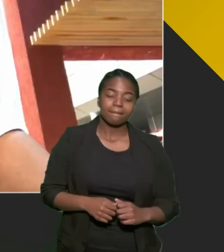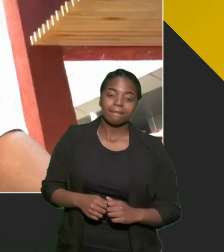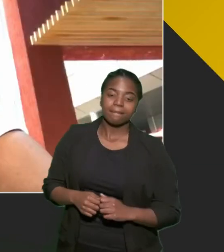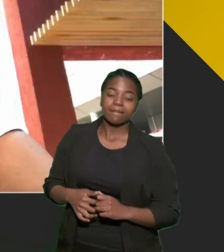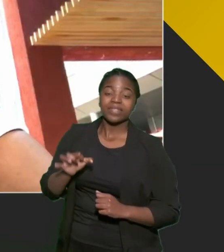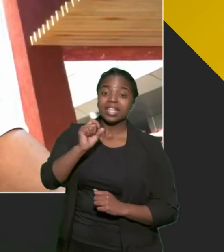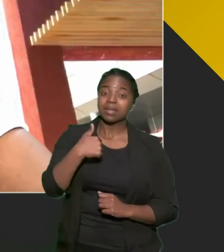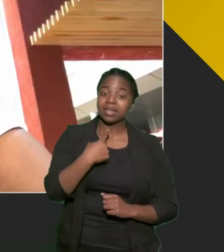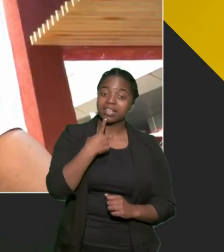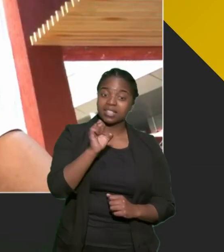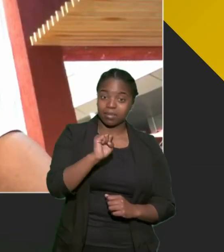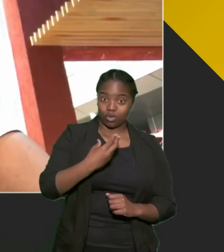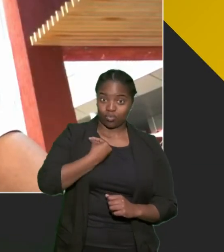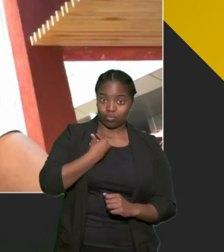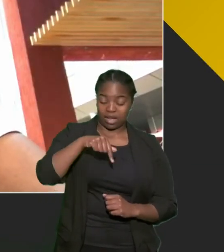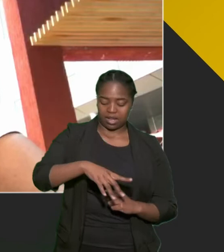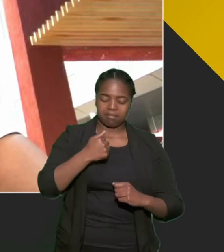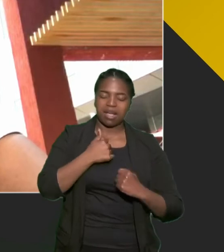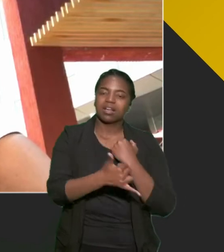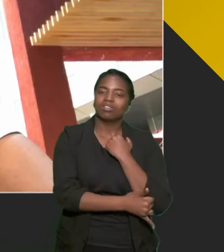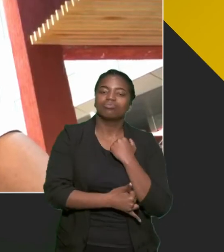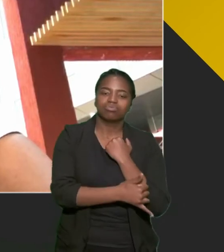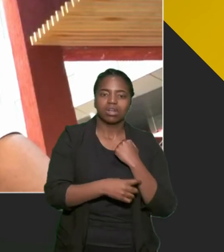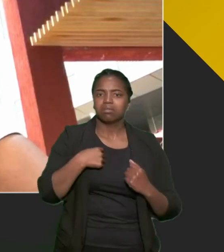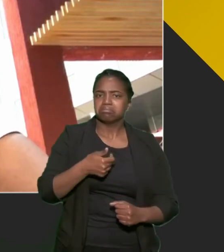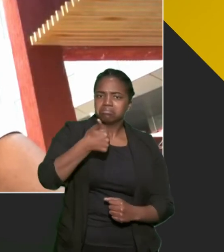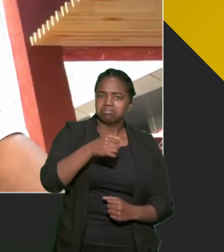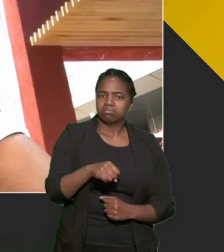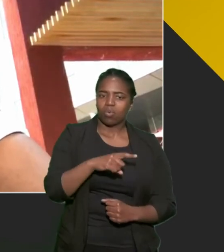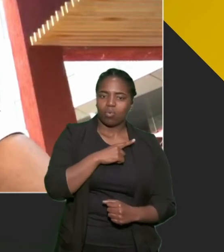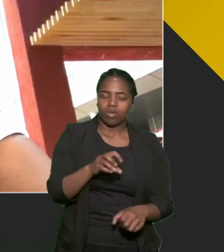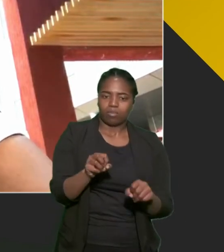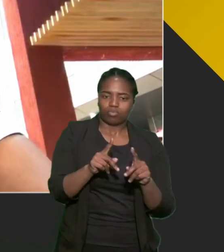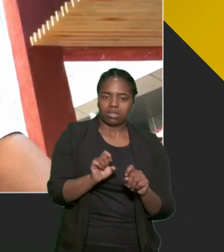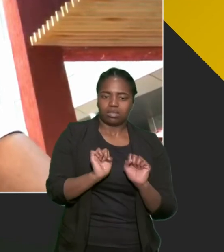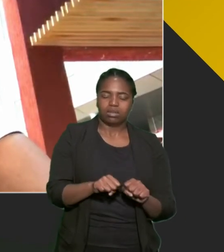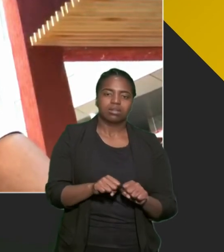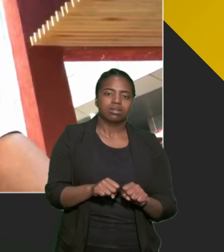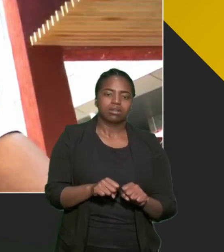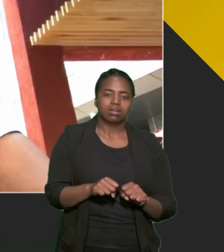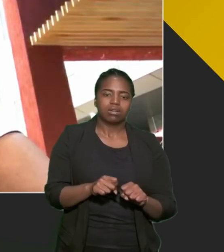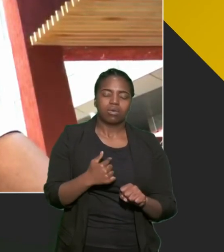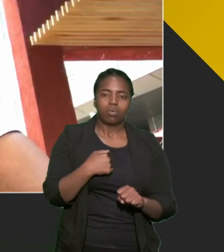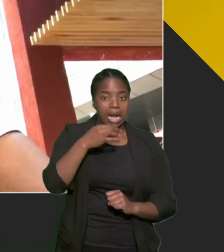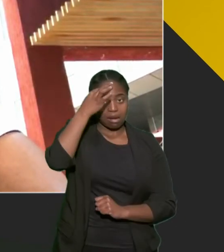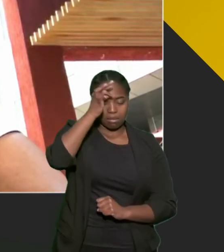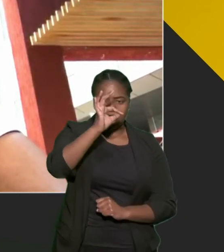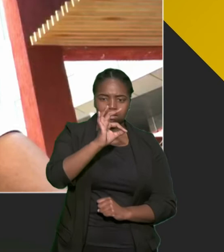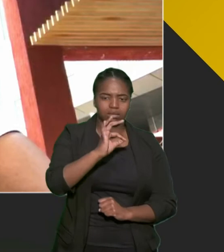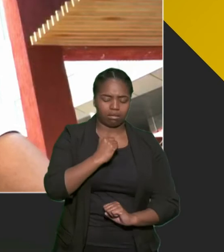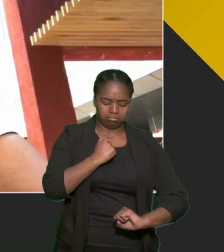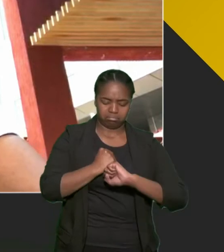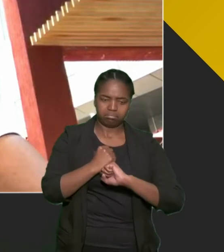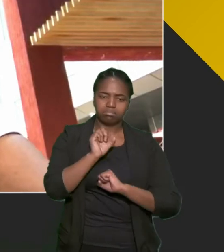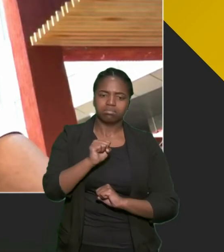Yes, I was saying being a young person in Rwanda is a very good thing because we have a very supportive government and a